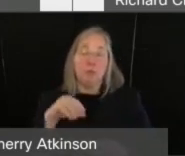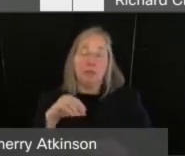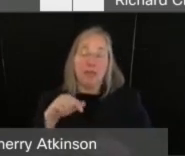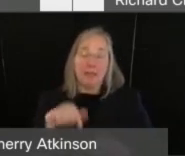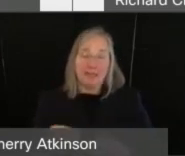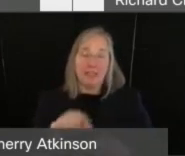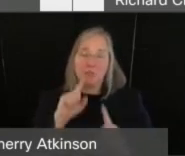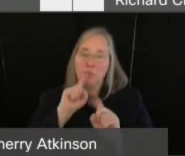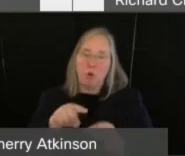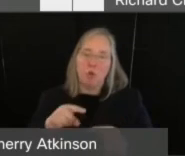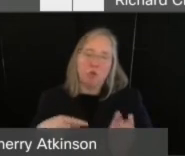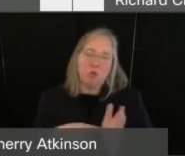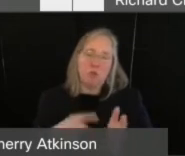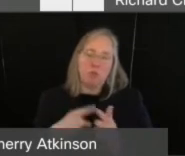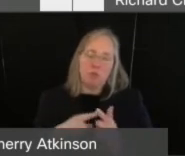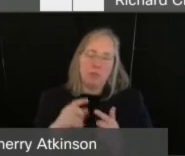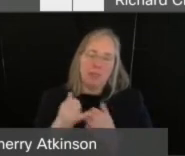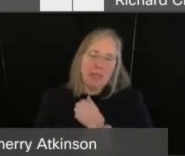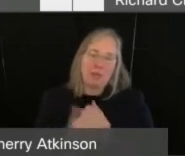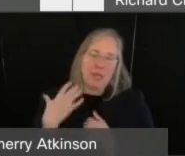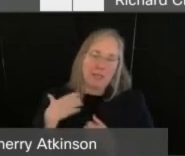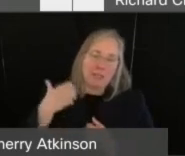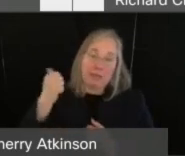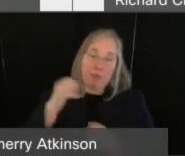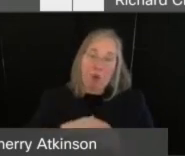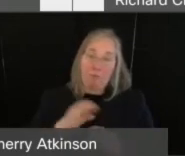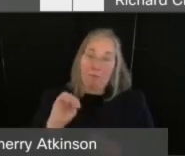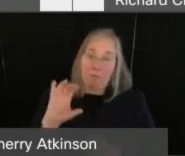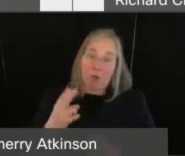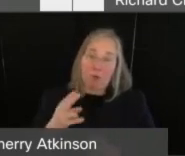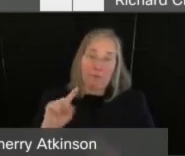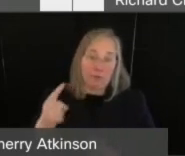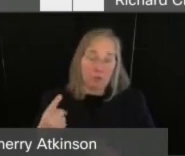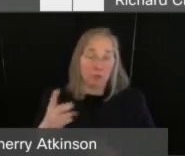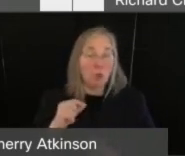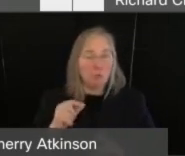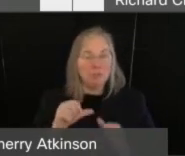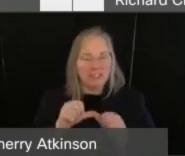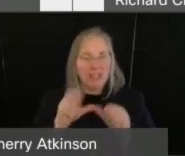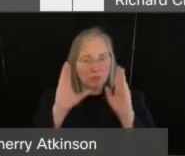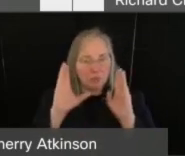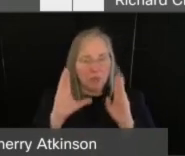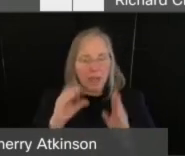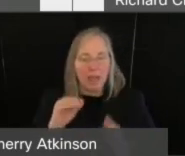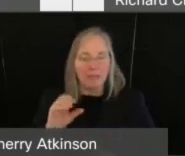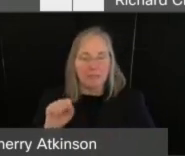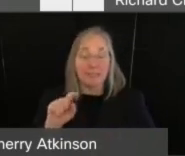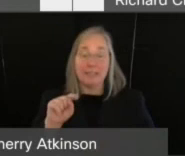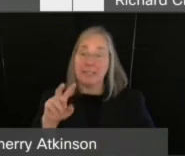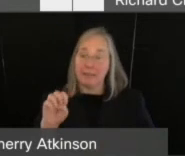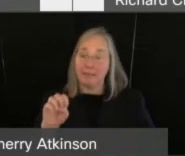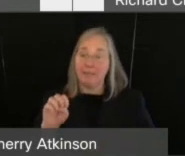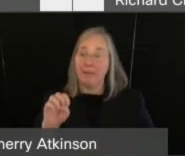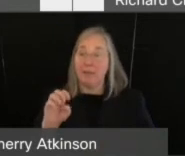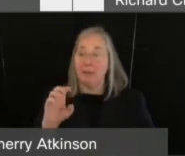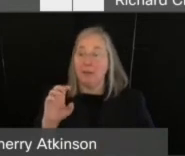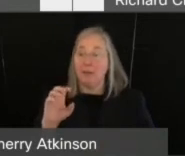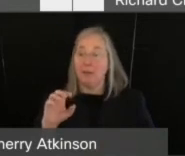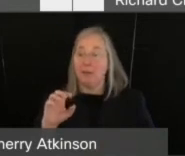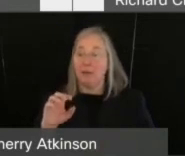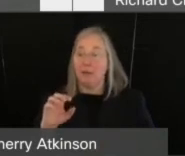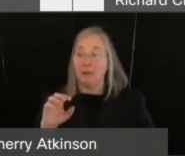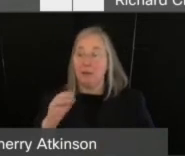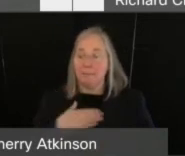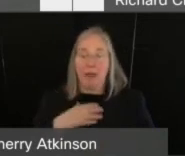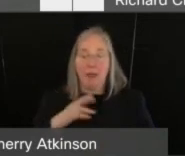due to the county executive on March 1st here. So stay tuned, and Steve, my vice chair,